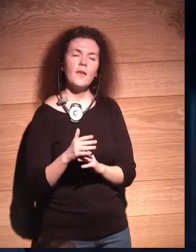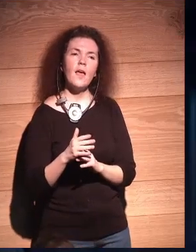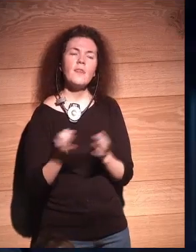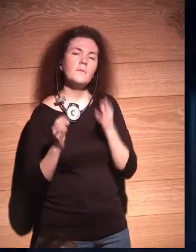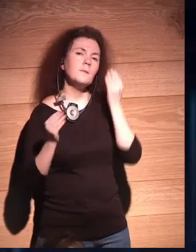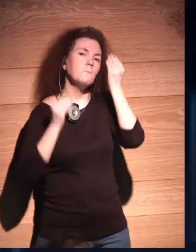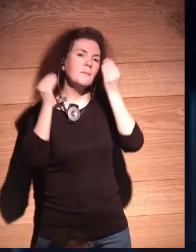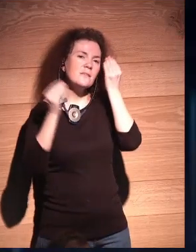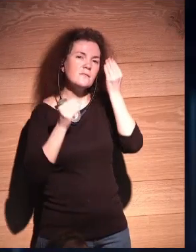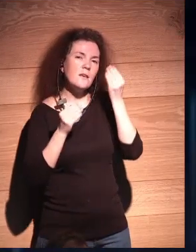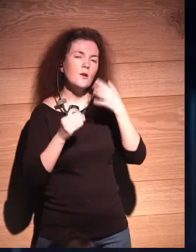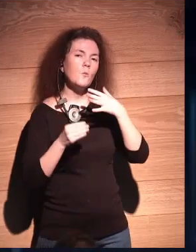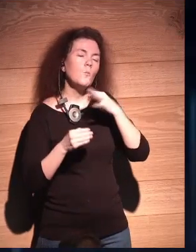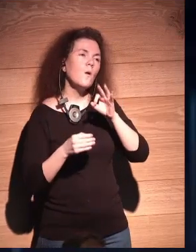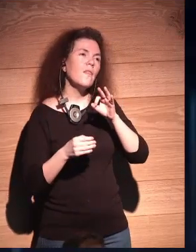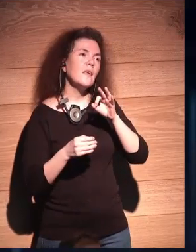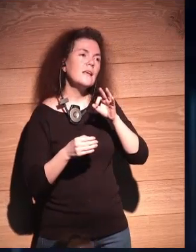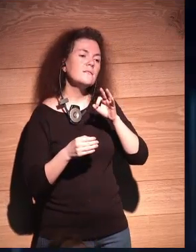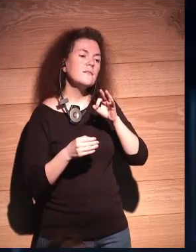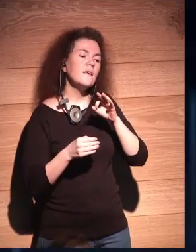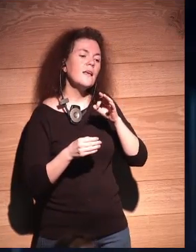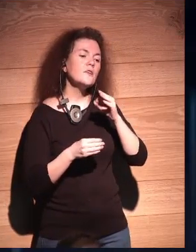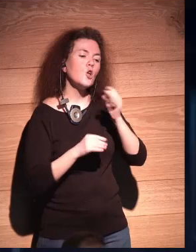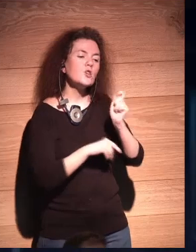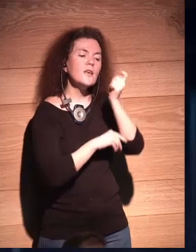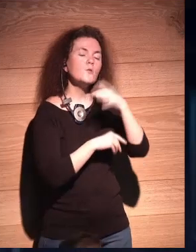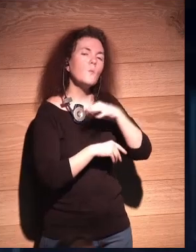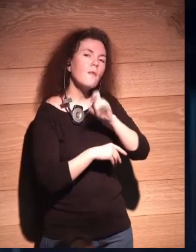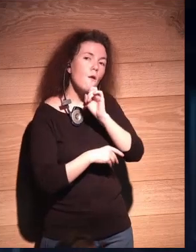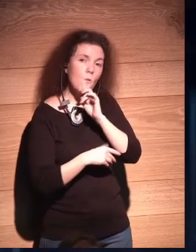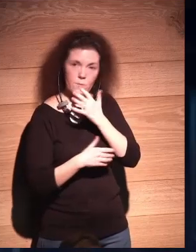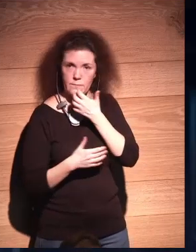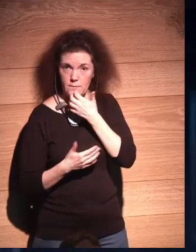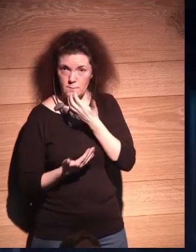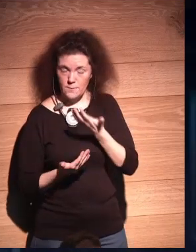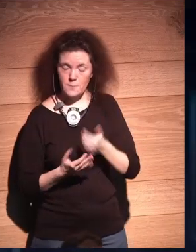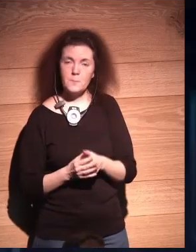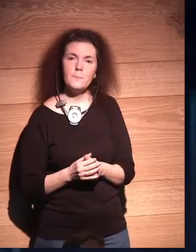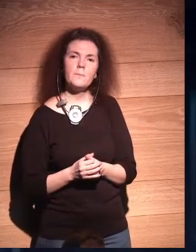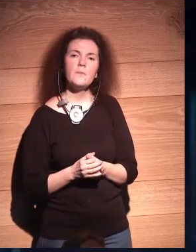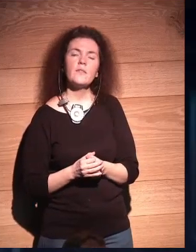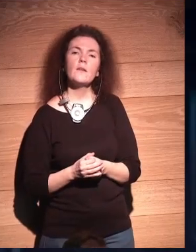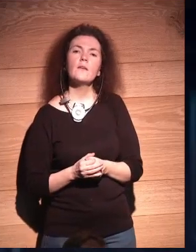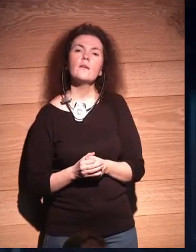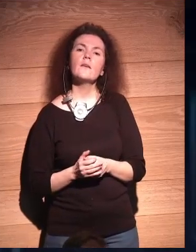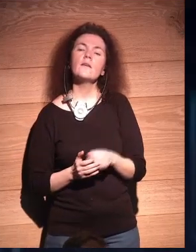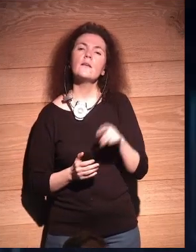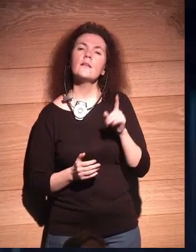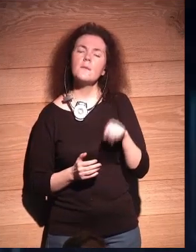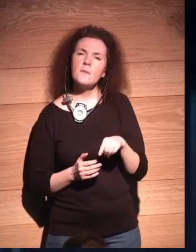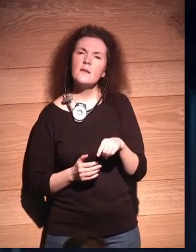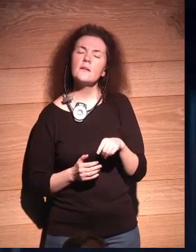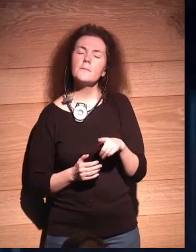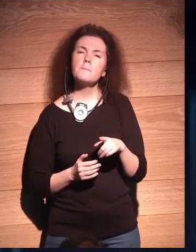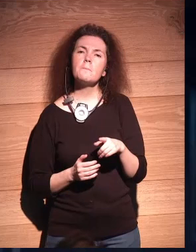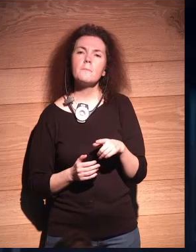doesn't, and also, it's easy to be nice when things are